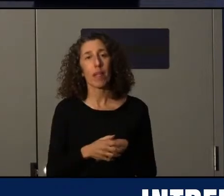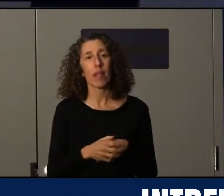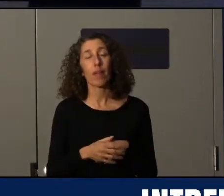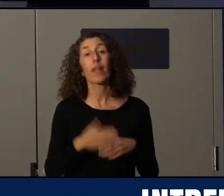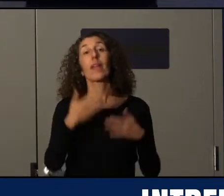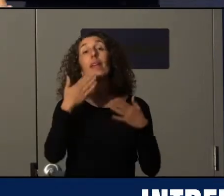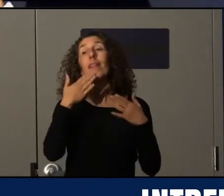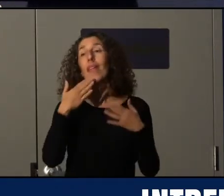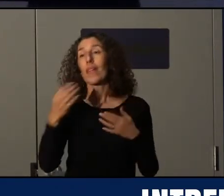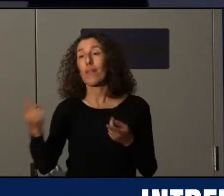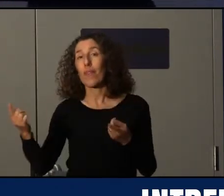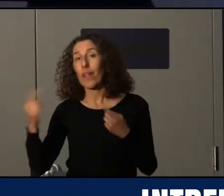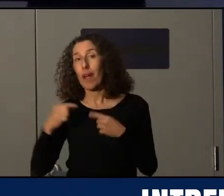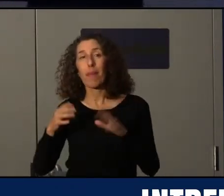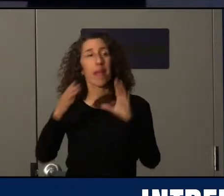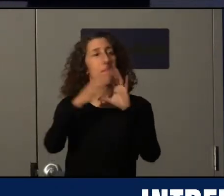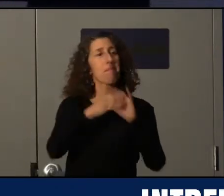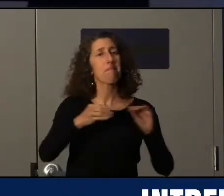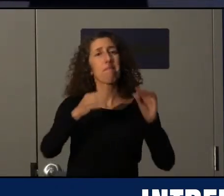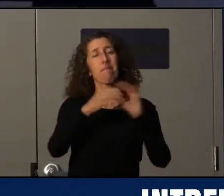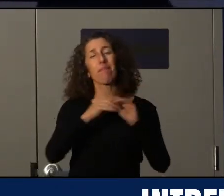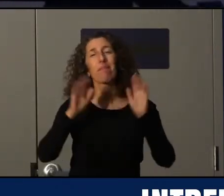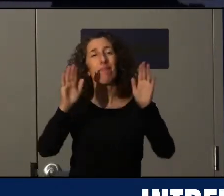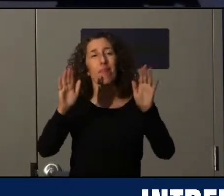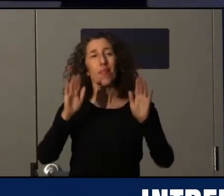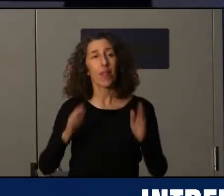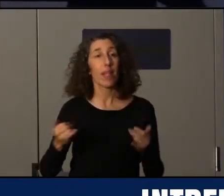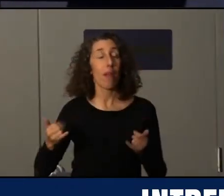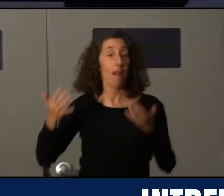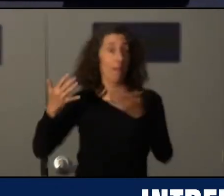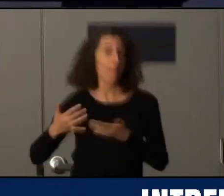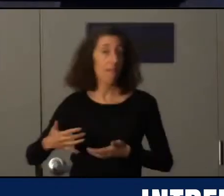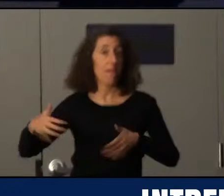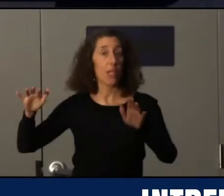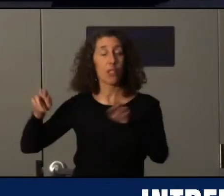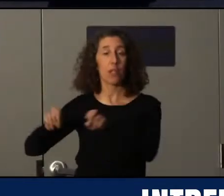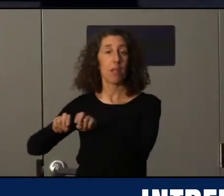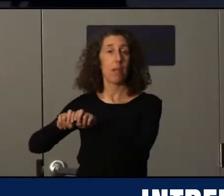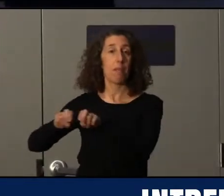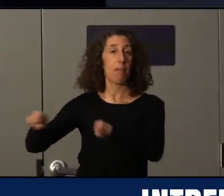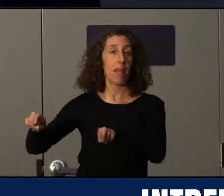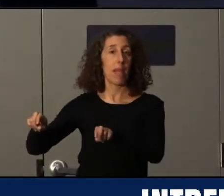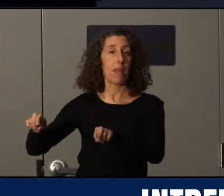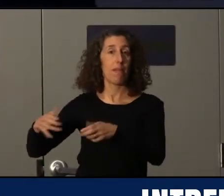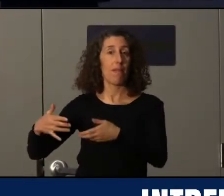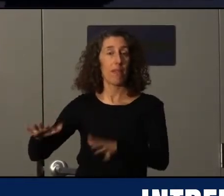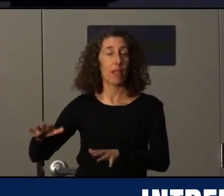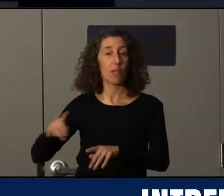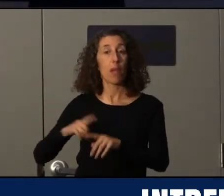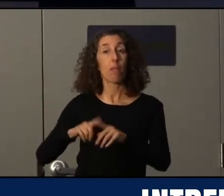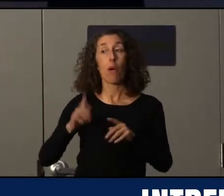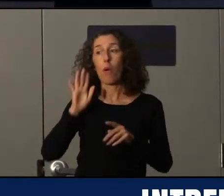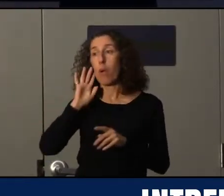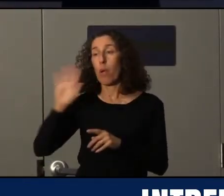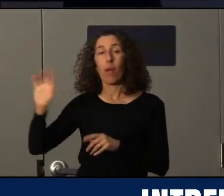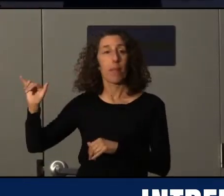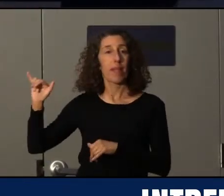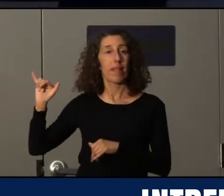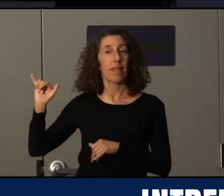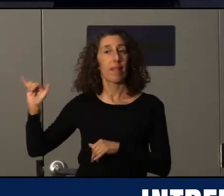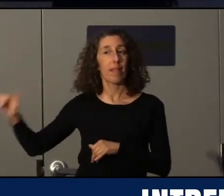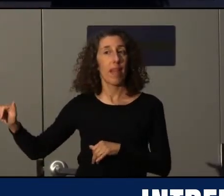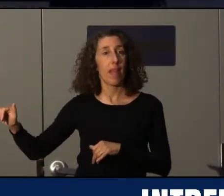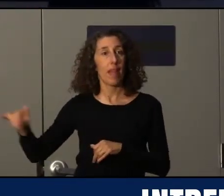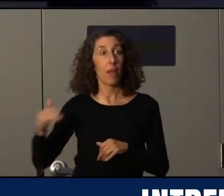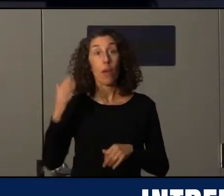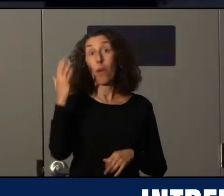us with some art and space topic. So everyone, this is the end of our panel for now, but they are not going anywhere. As you may have noticed, we've got some